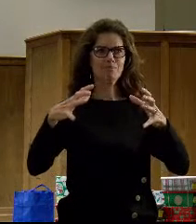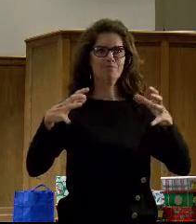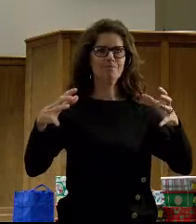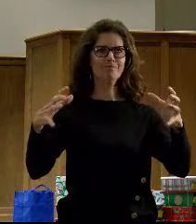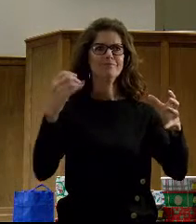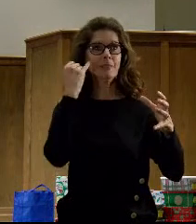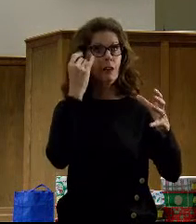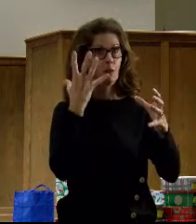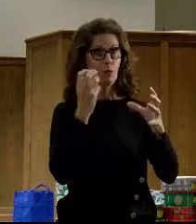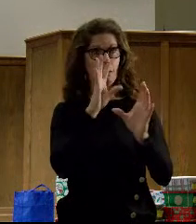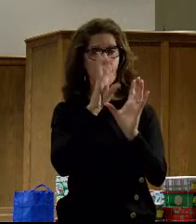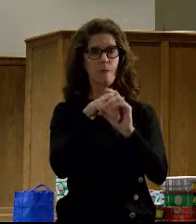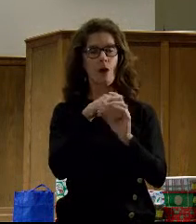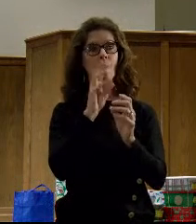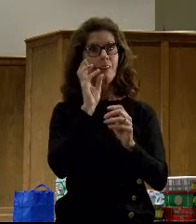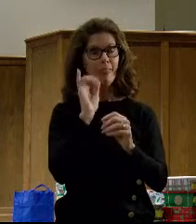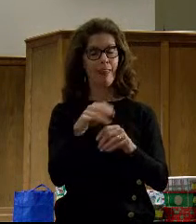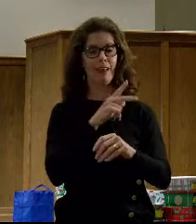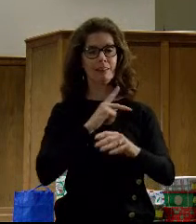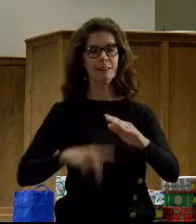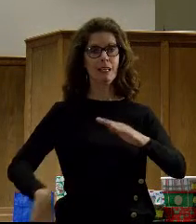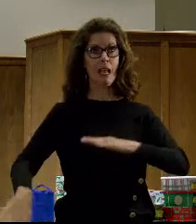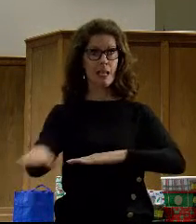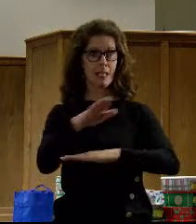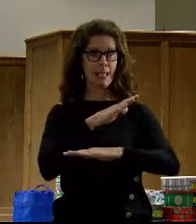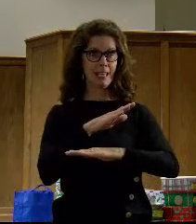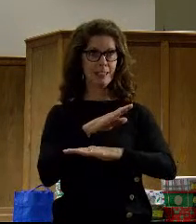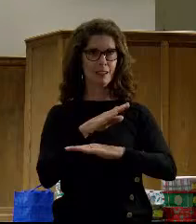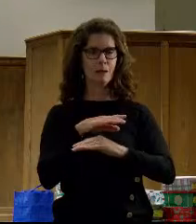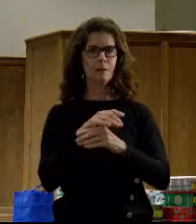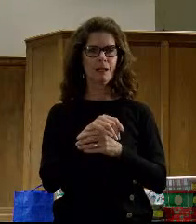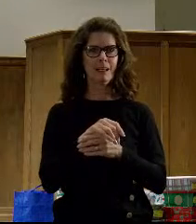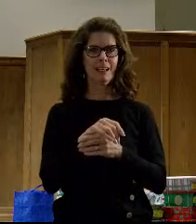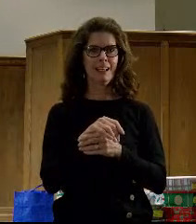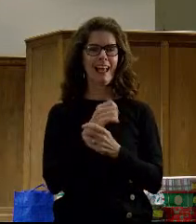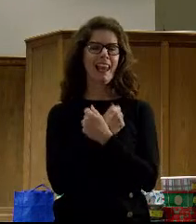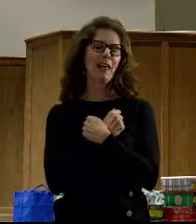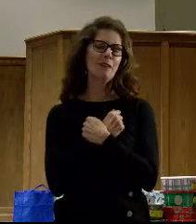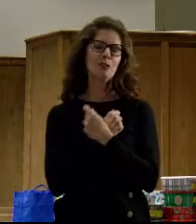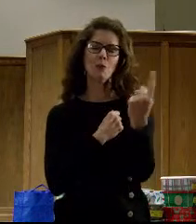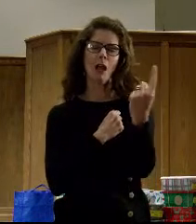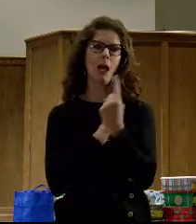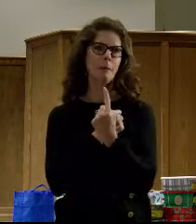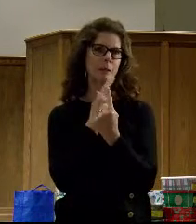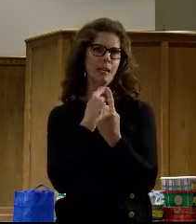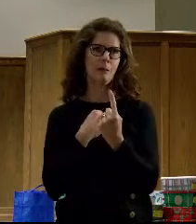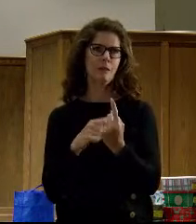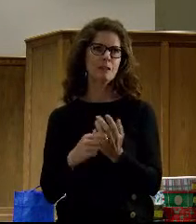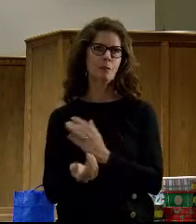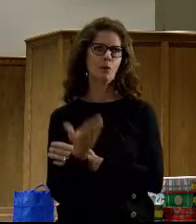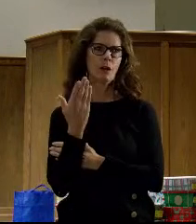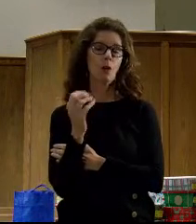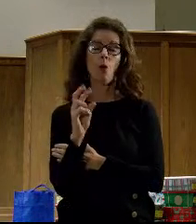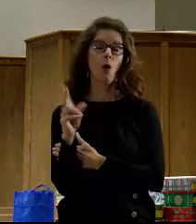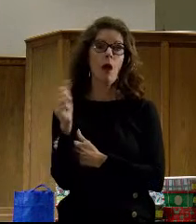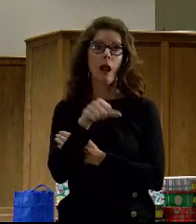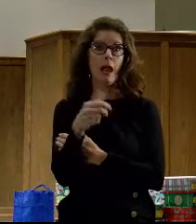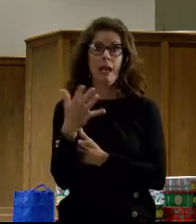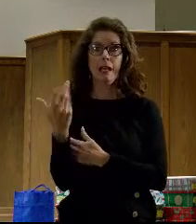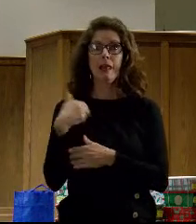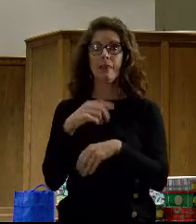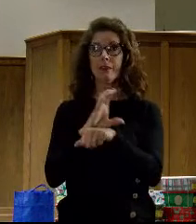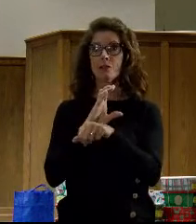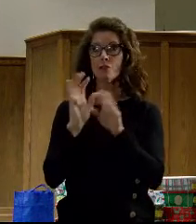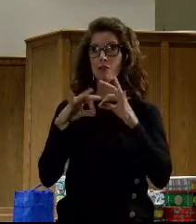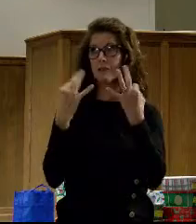that kingdom, then I'd love you to come tell me about that this morning. Or if there's anything that this church family